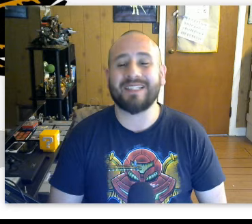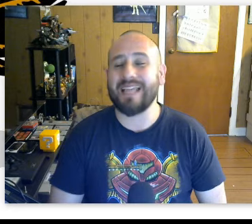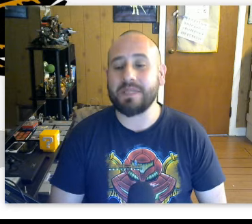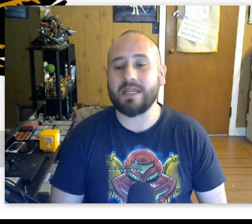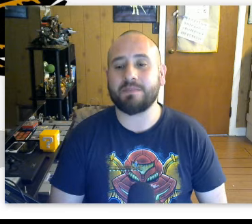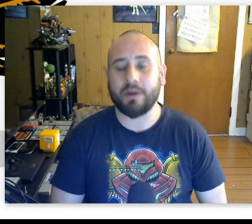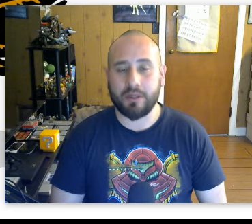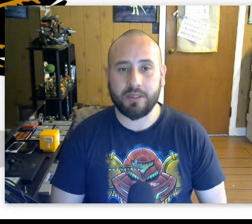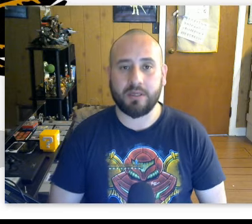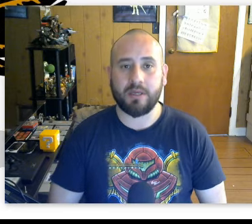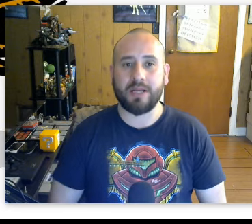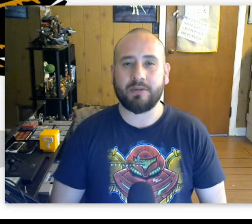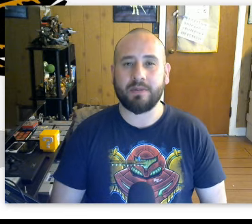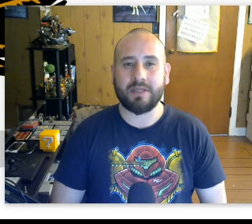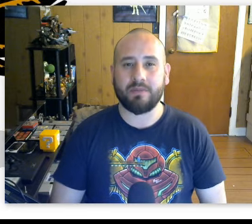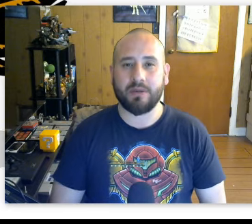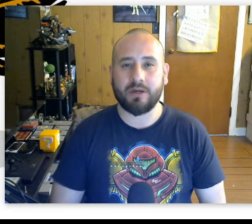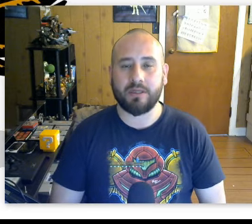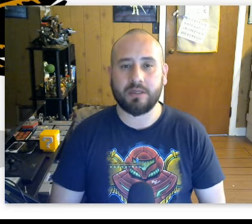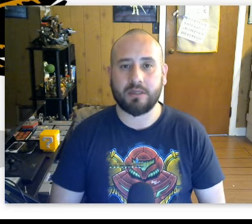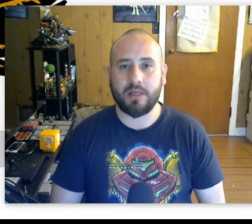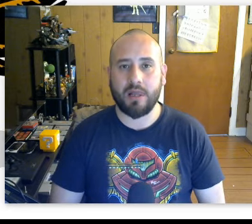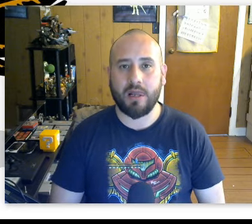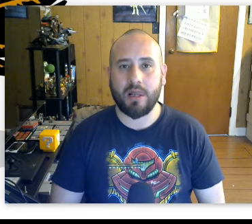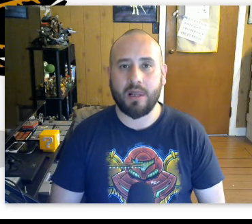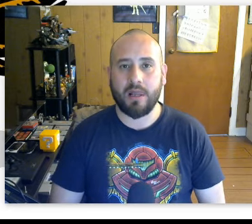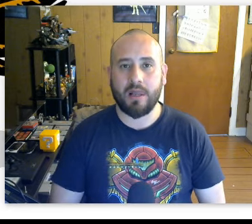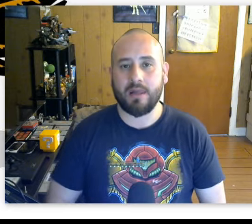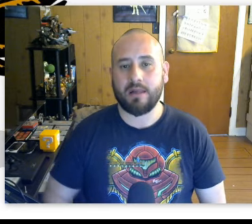It's the same sign as bird. All right? Do you remember the sign for bird?